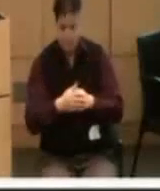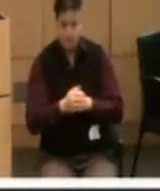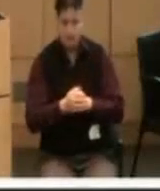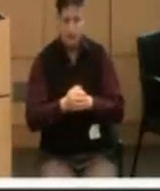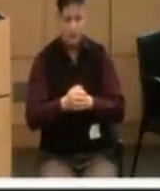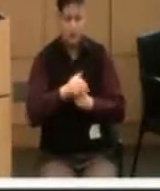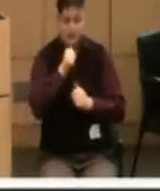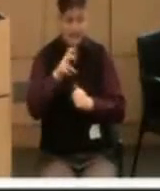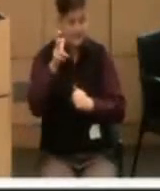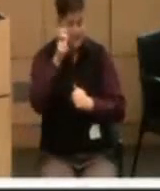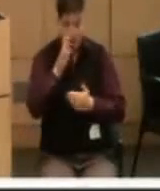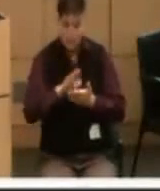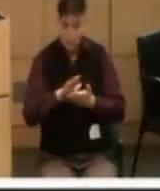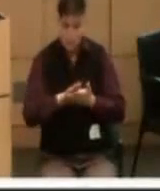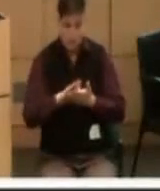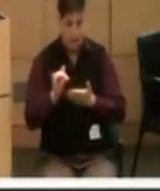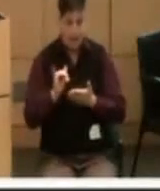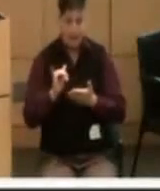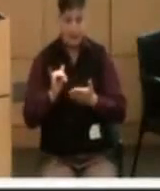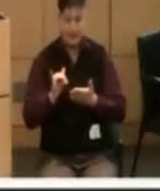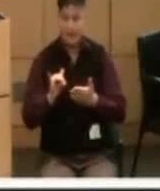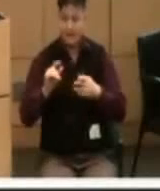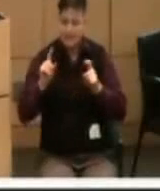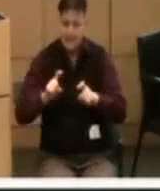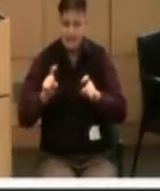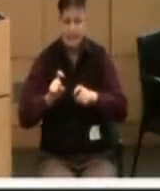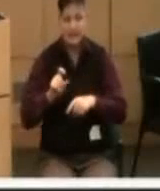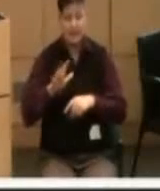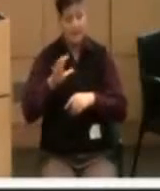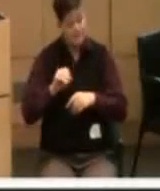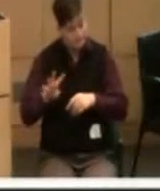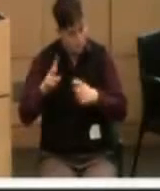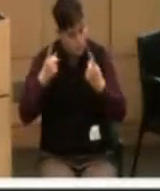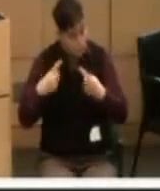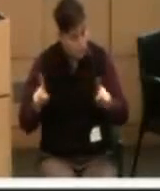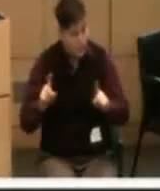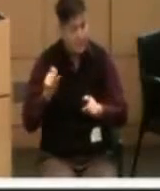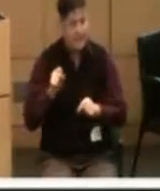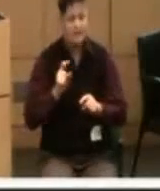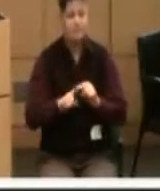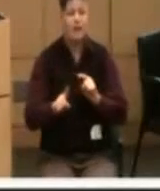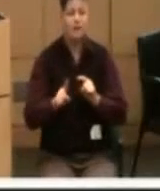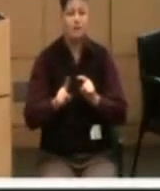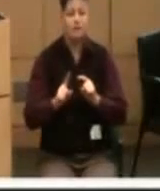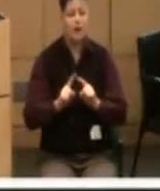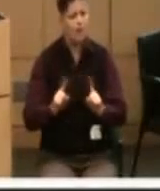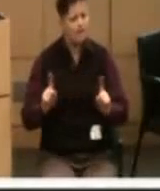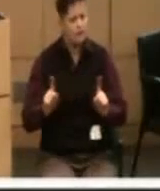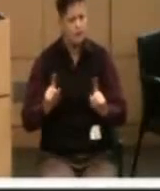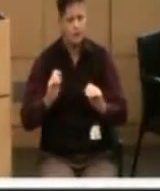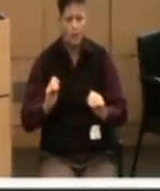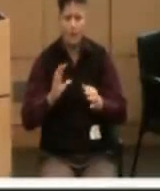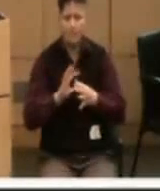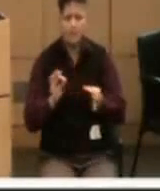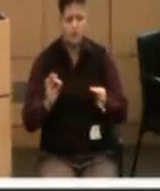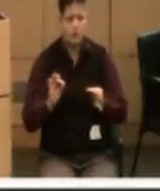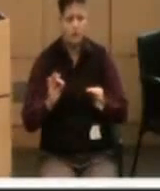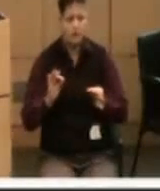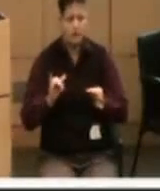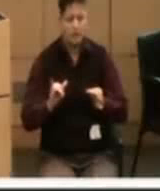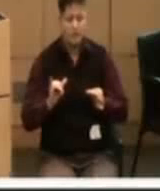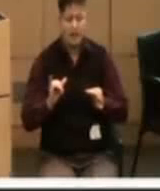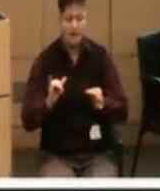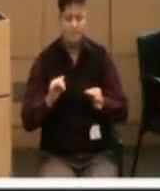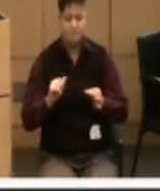school when it's testing, and the 504 is working. However, no one mentioned the fact